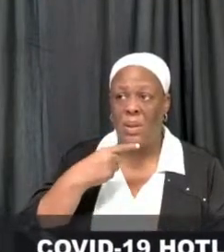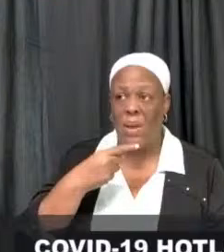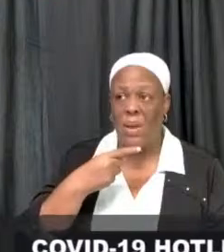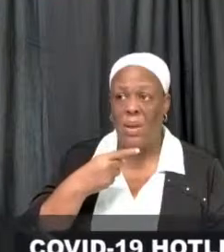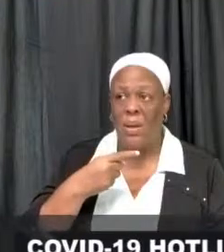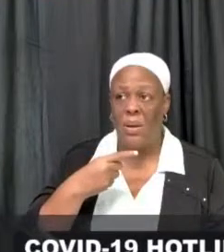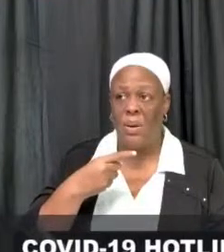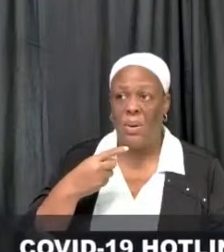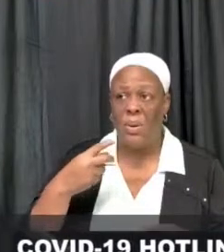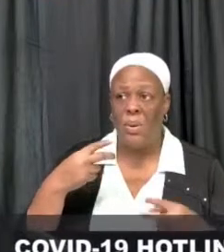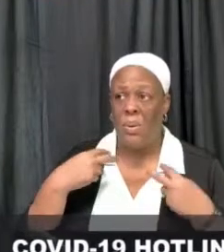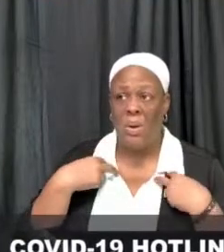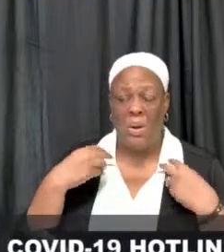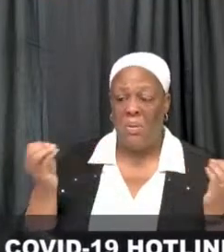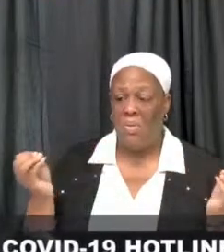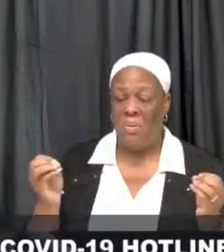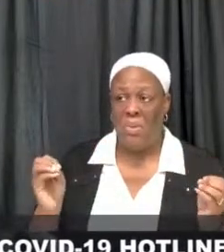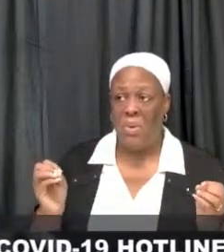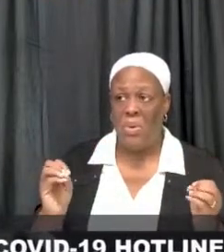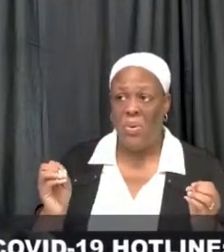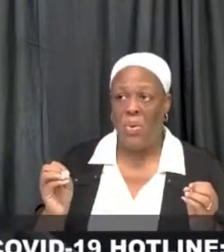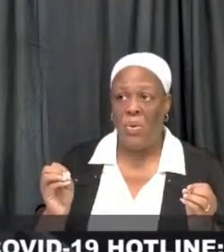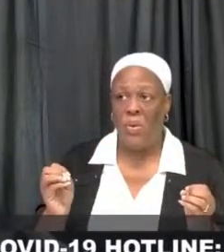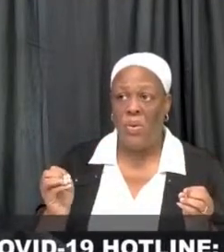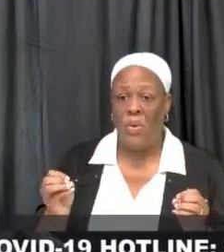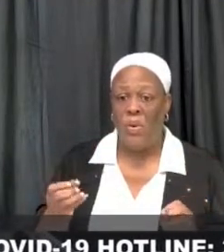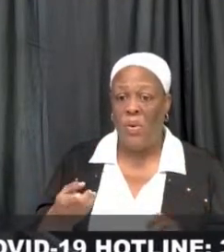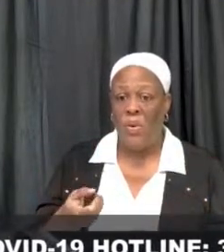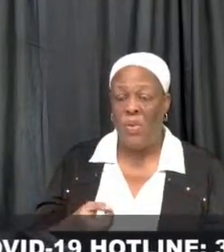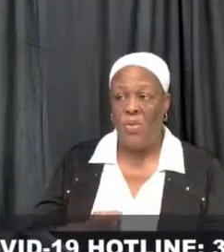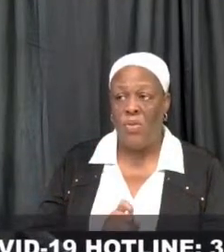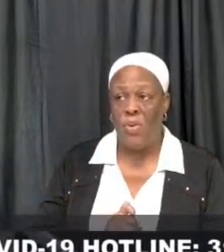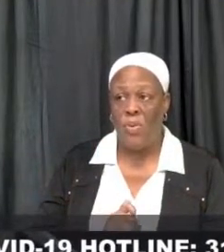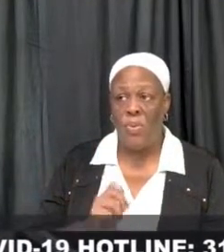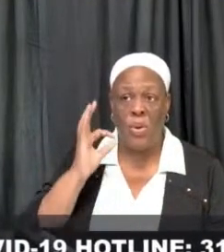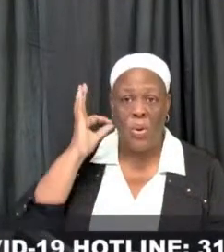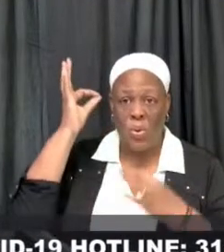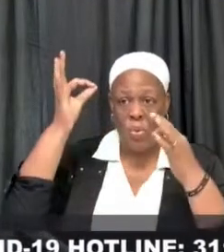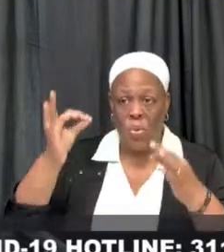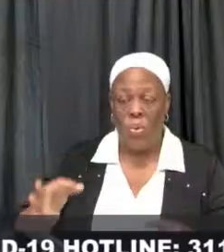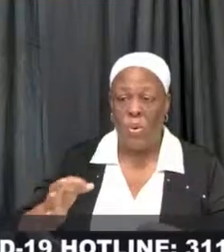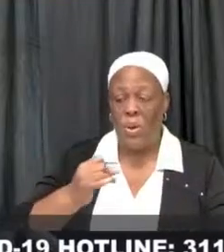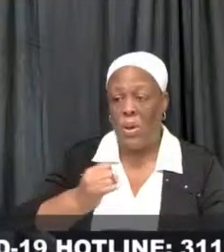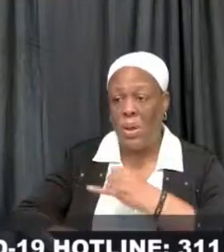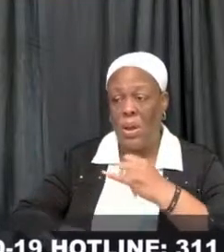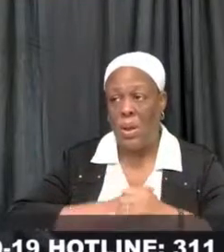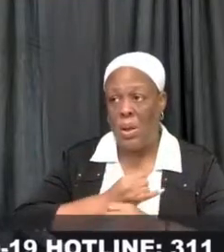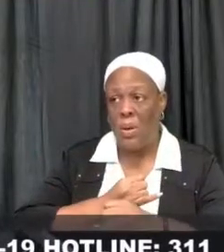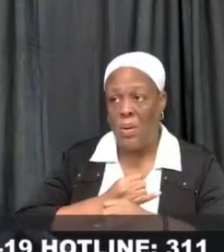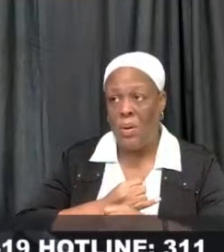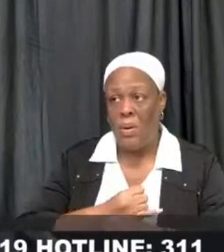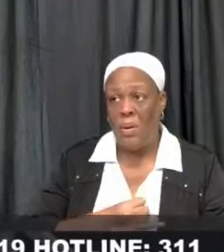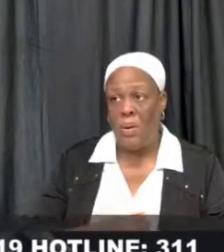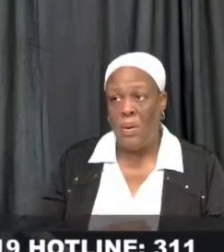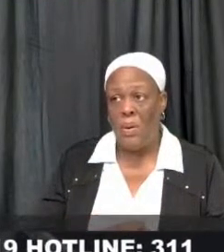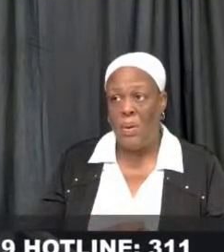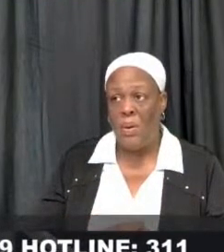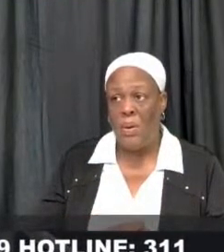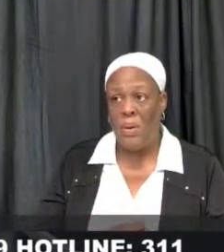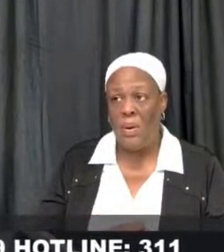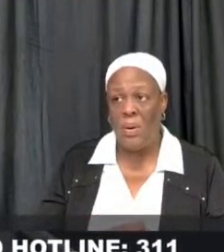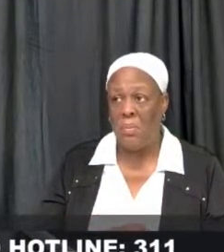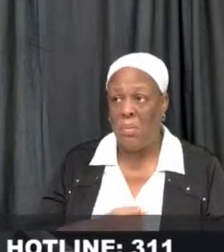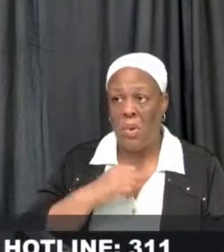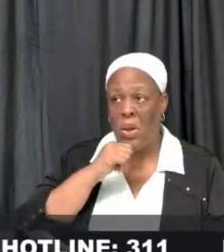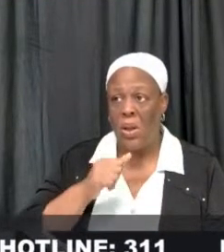We have no matter before the ICC, which is International Criminal Court, Neither are